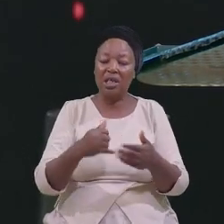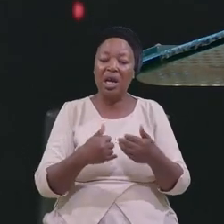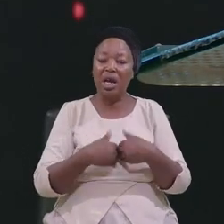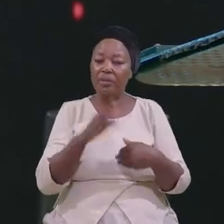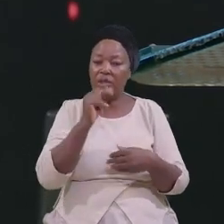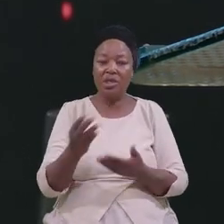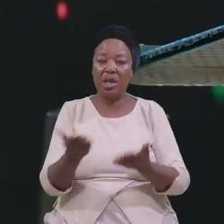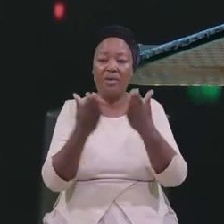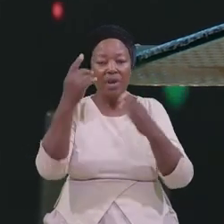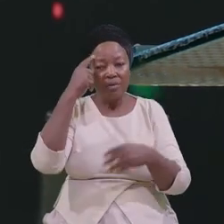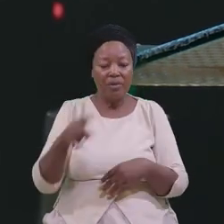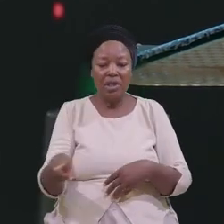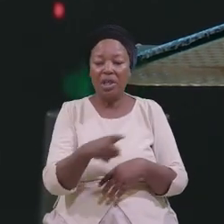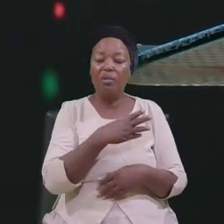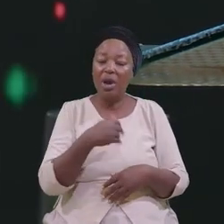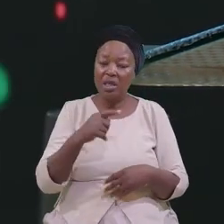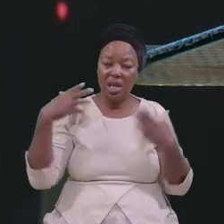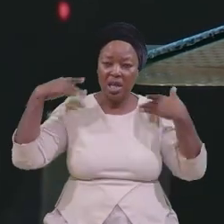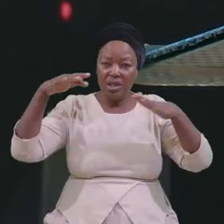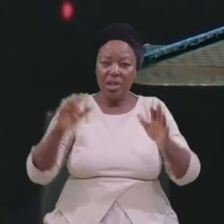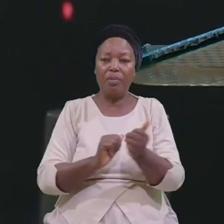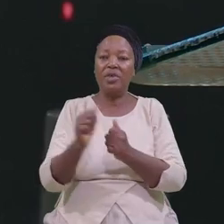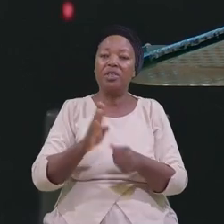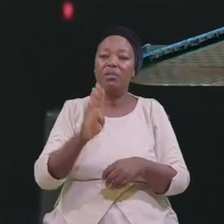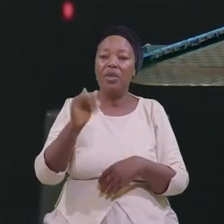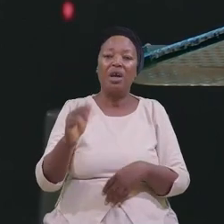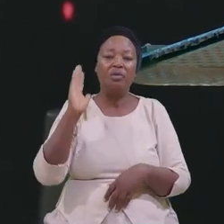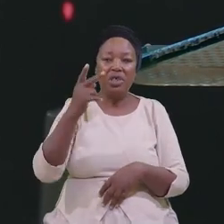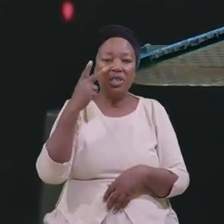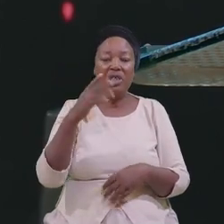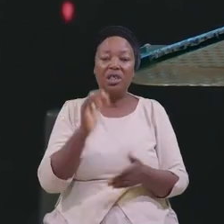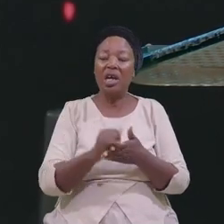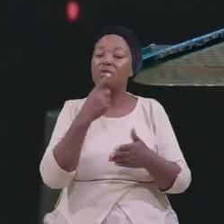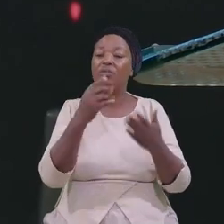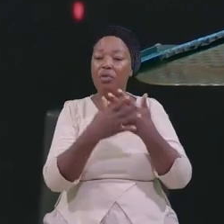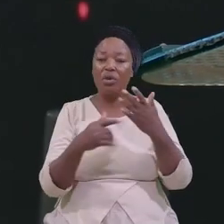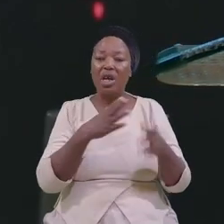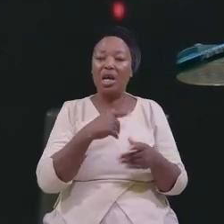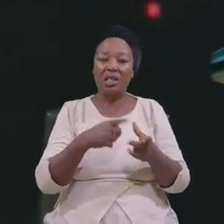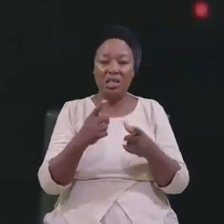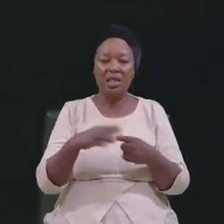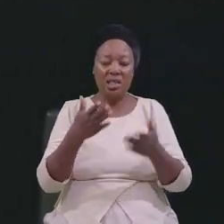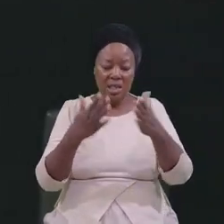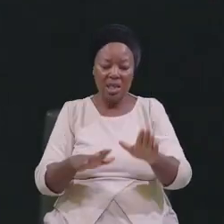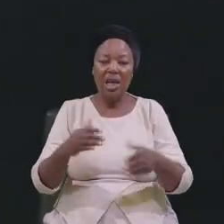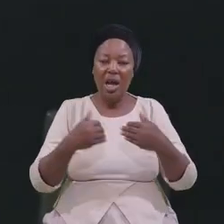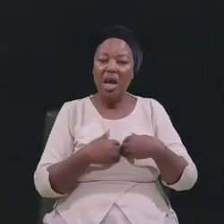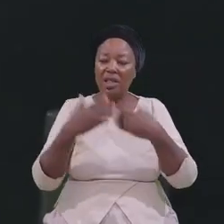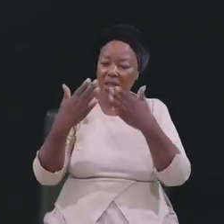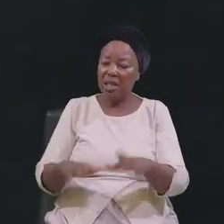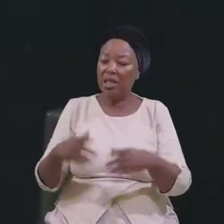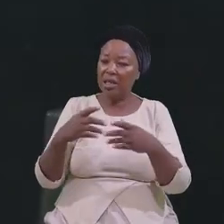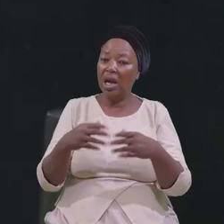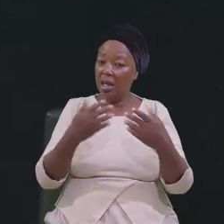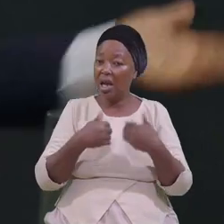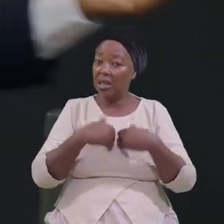for them. And the angels passing by will see the blood. Death has taken place already